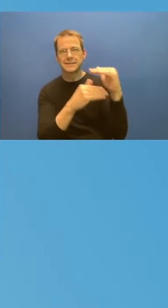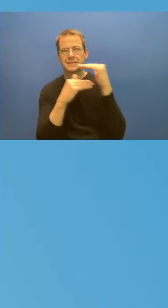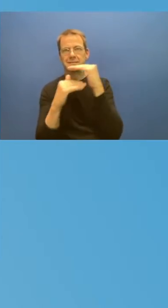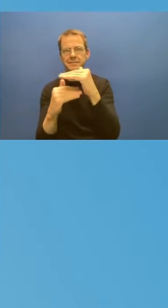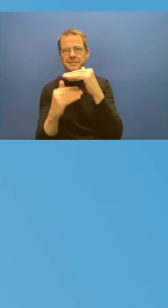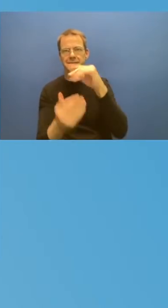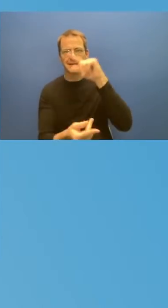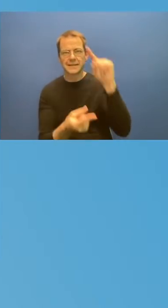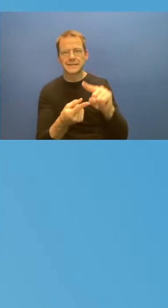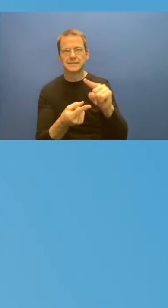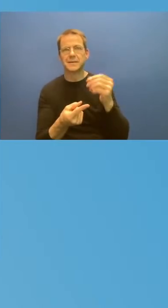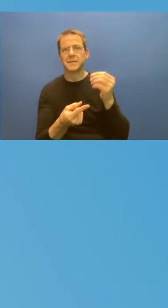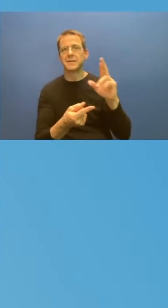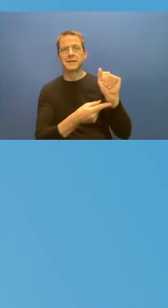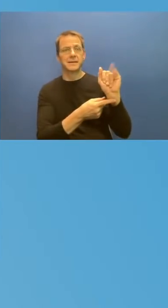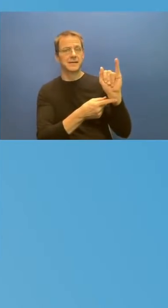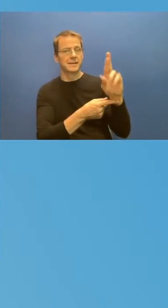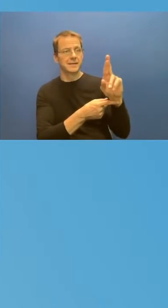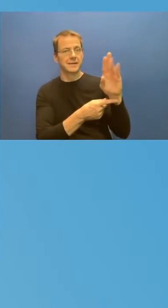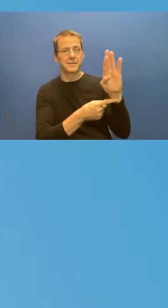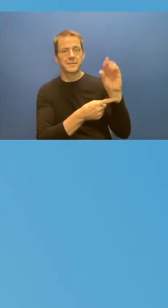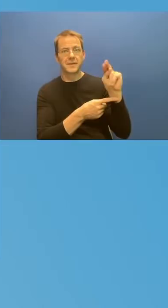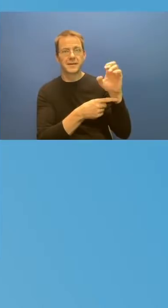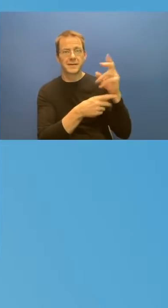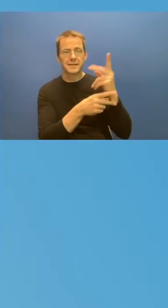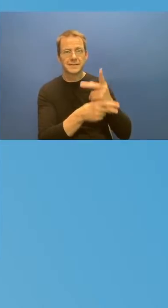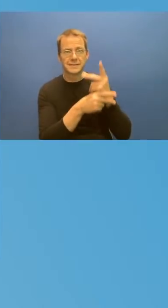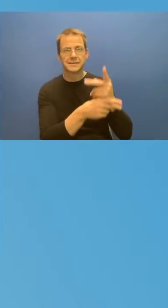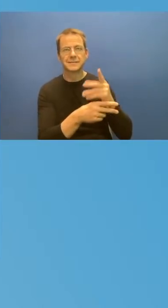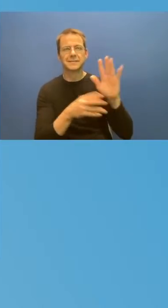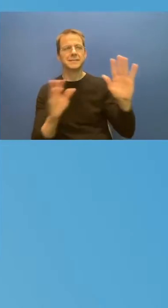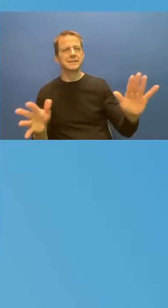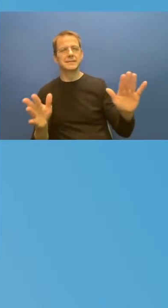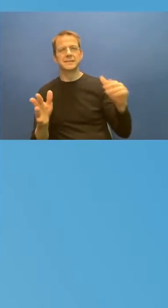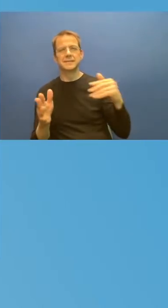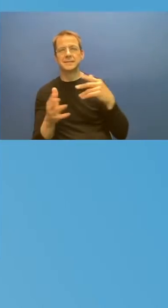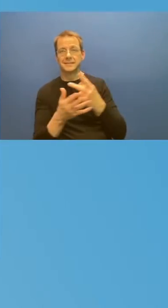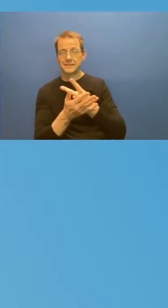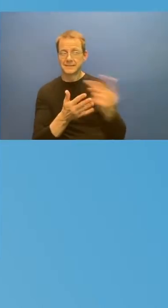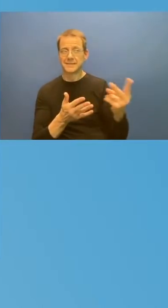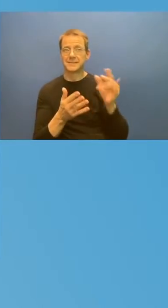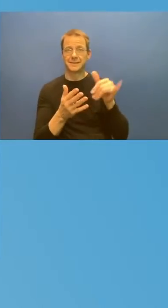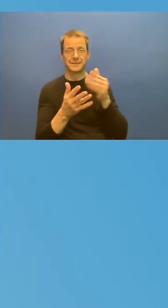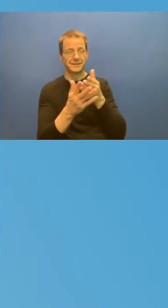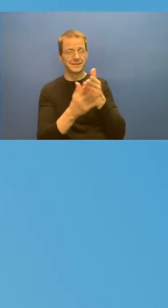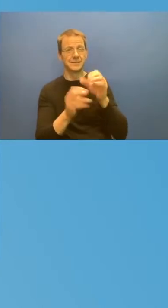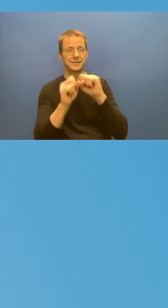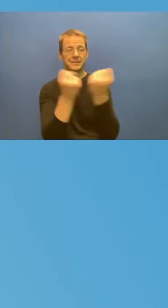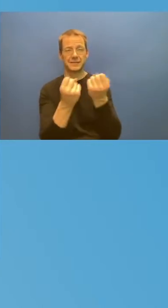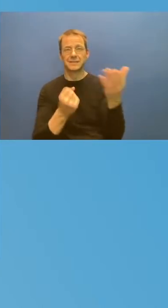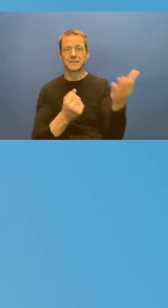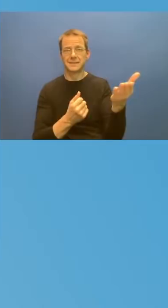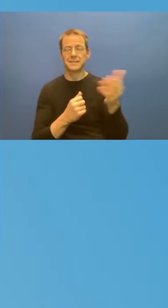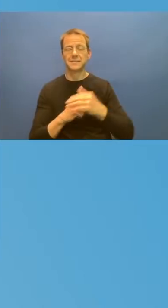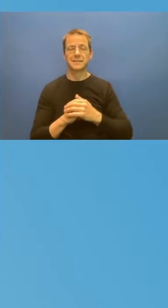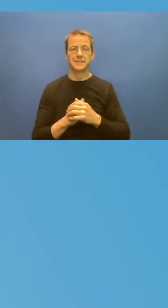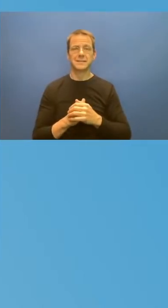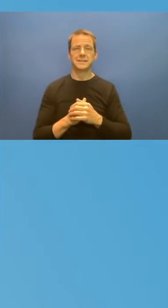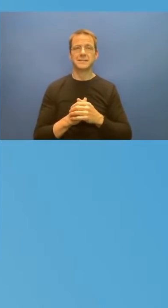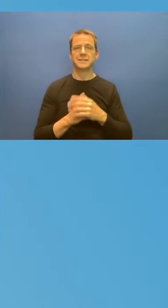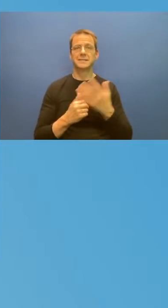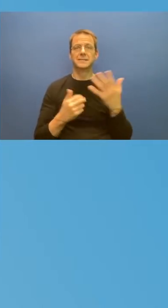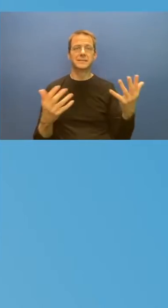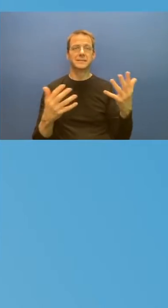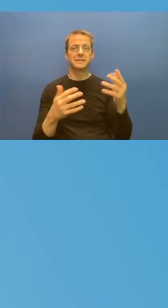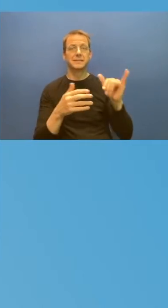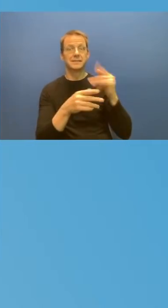So, just a call out for the precautionary principle. I think it's great that we've started to have some travel restrictions. I personally would love to